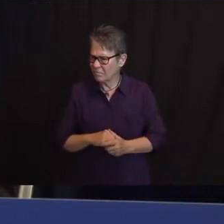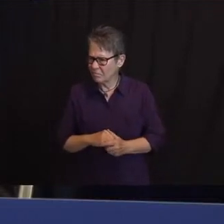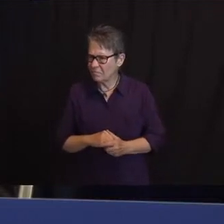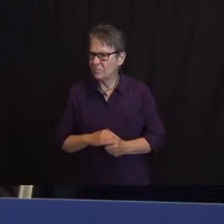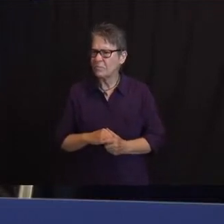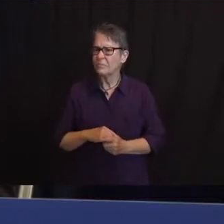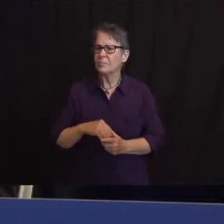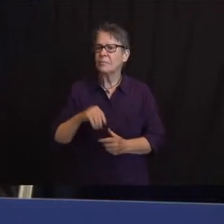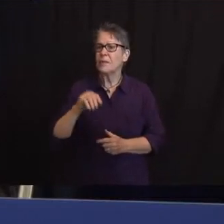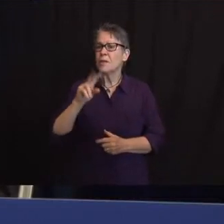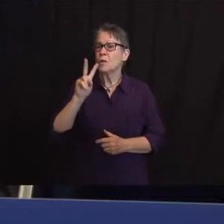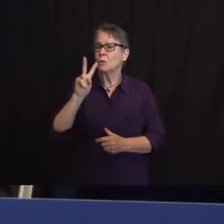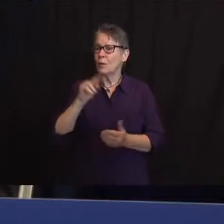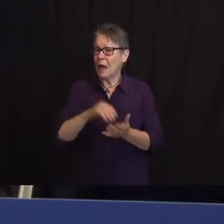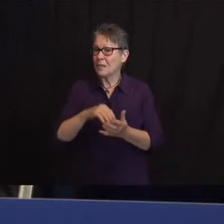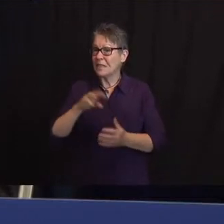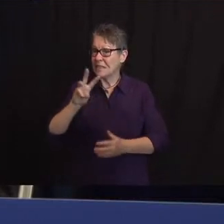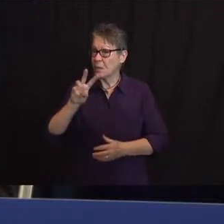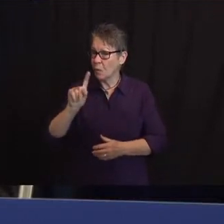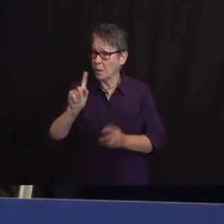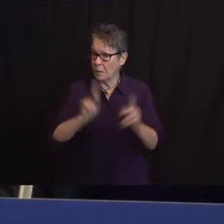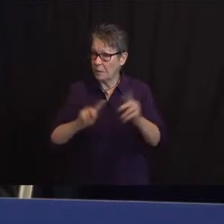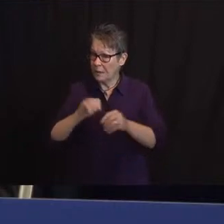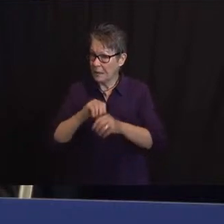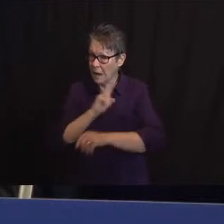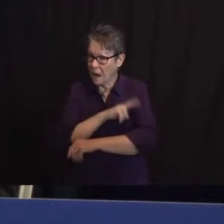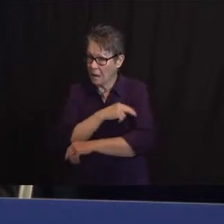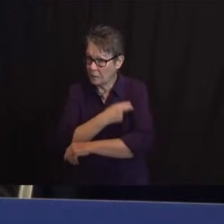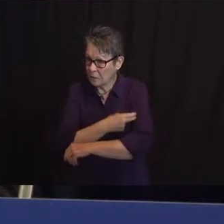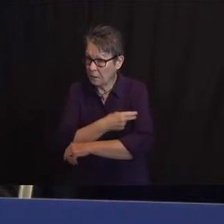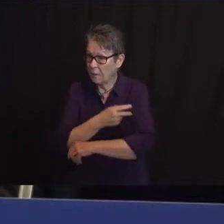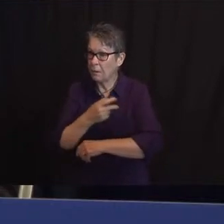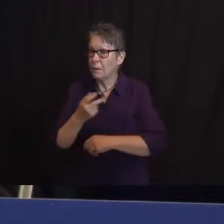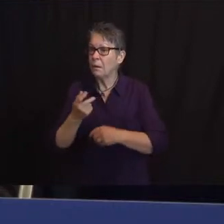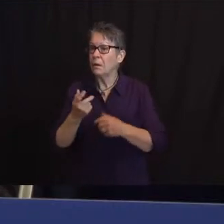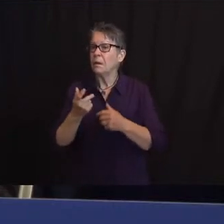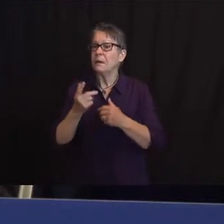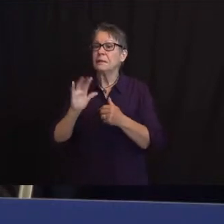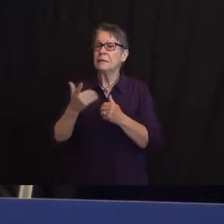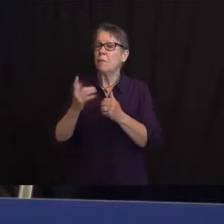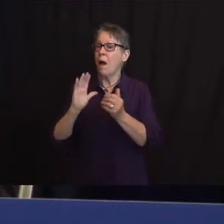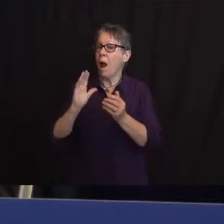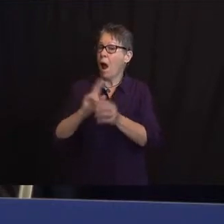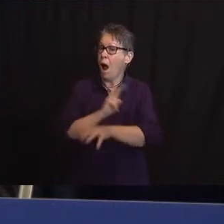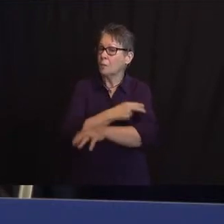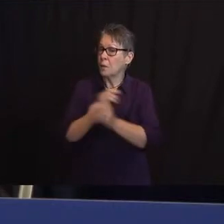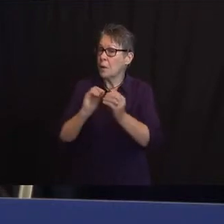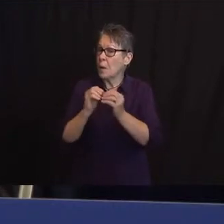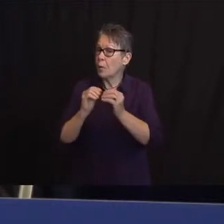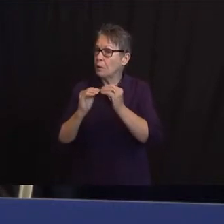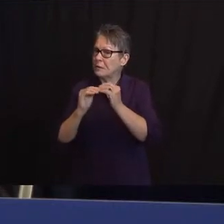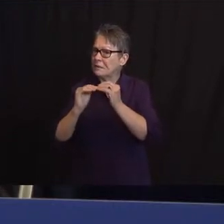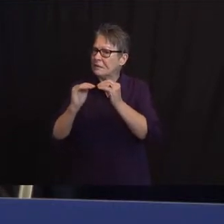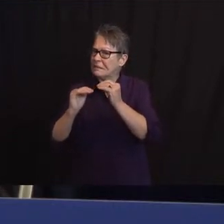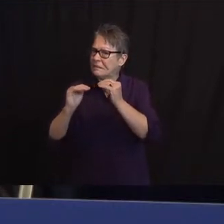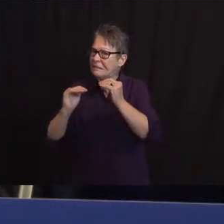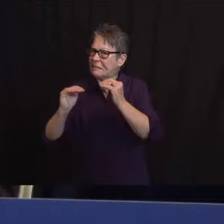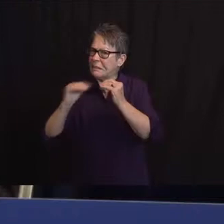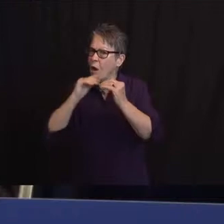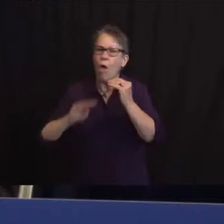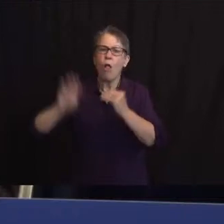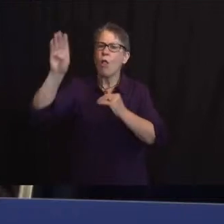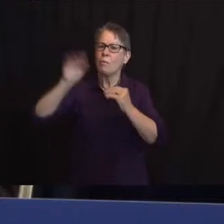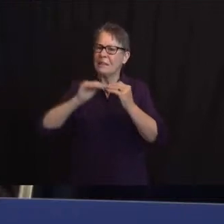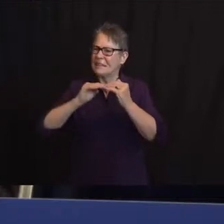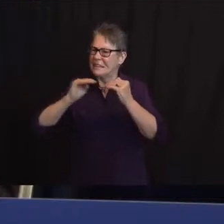hospitals, and it looks like the hospitalization numbers have stabilized a bit. However, patients on